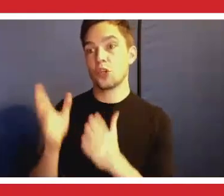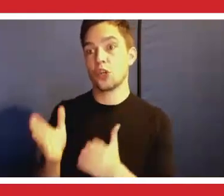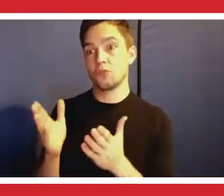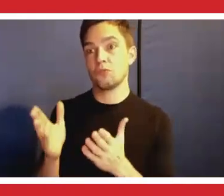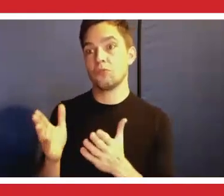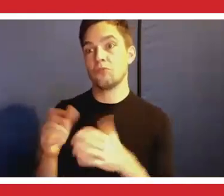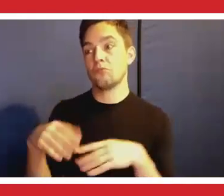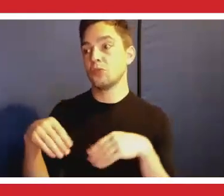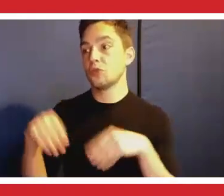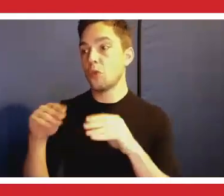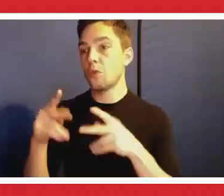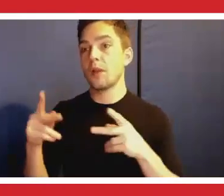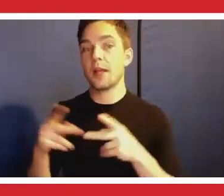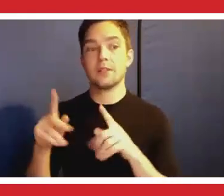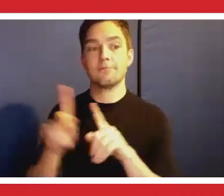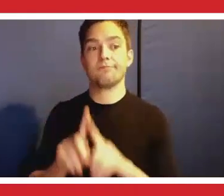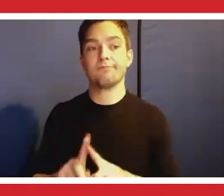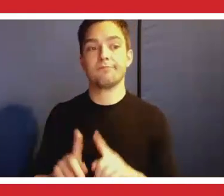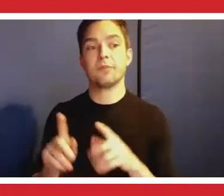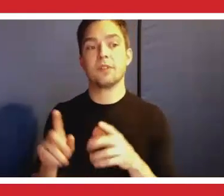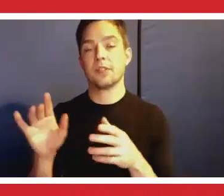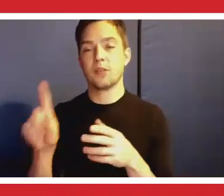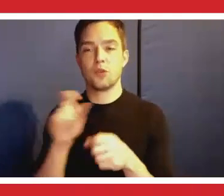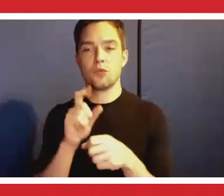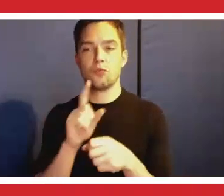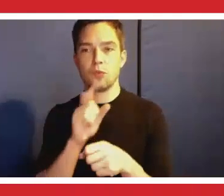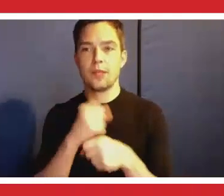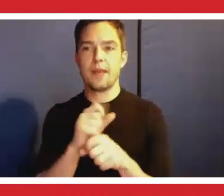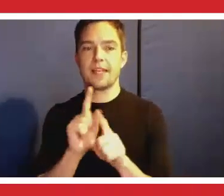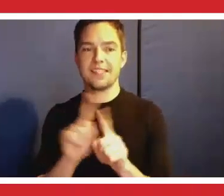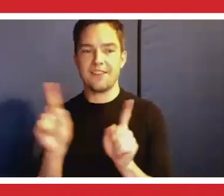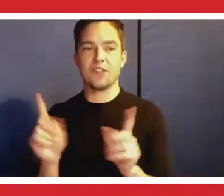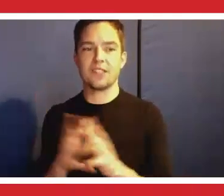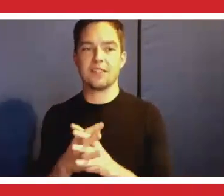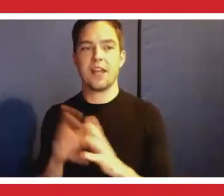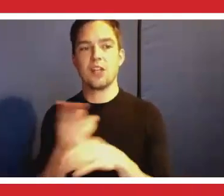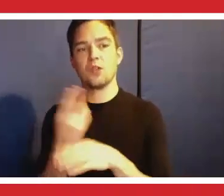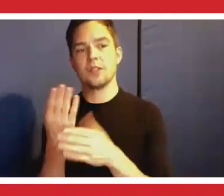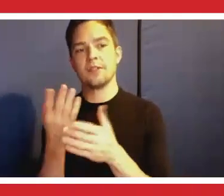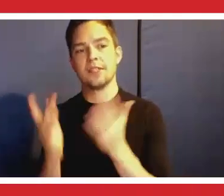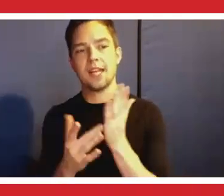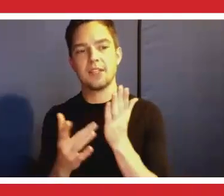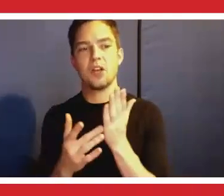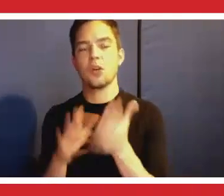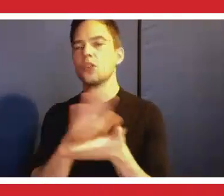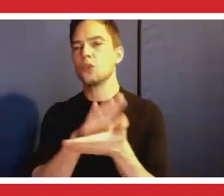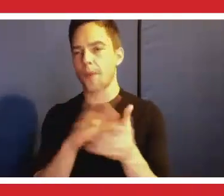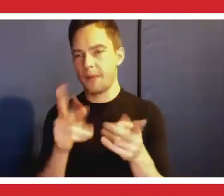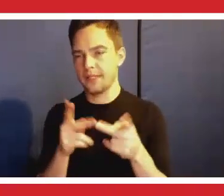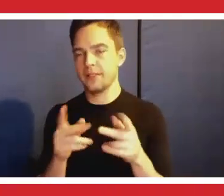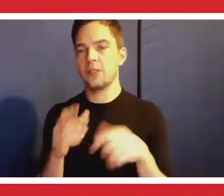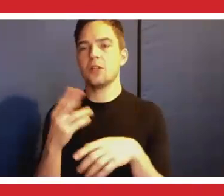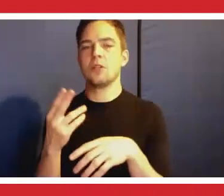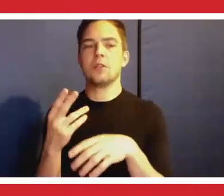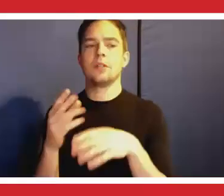places and things like that, is where you can really make a difference and really use technology to drive better services out locally.